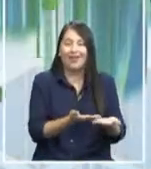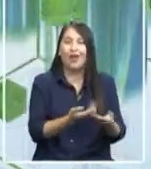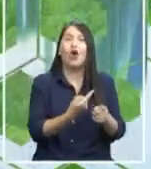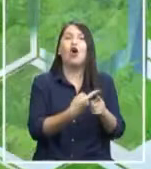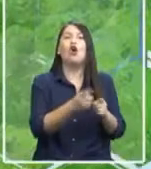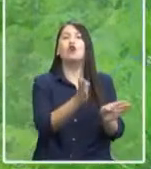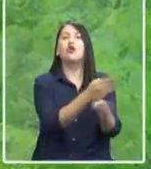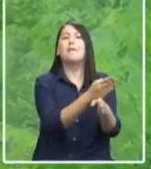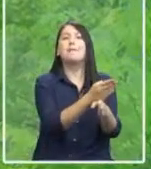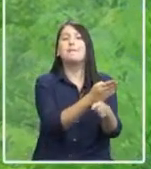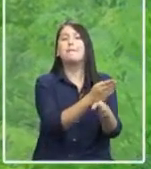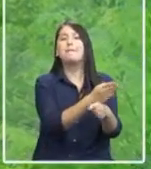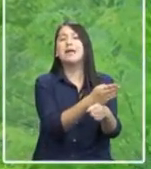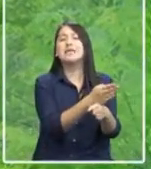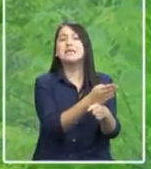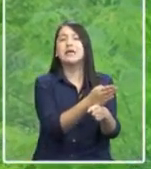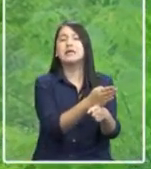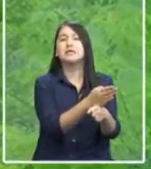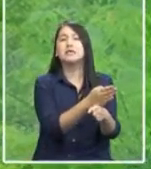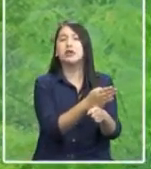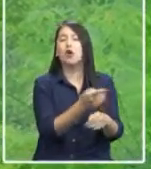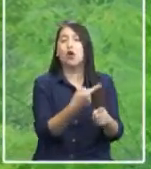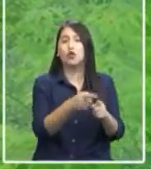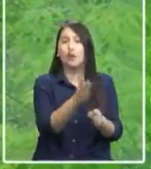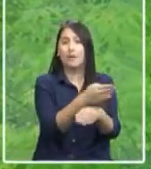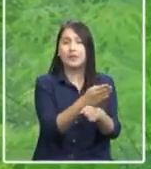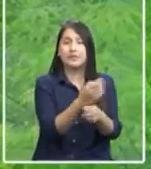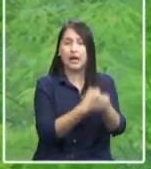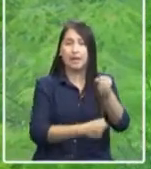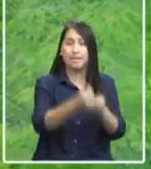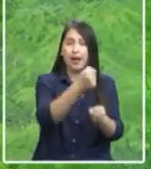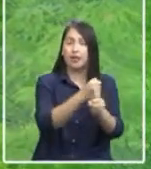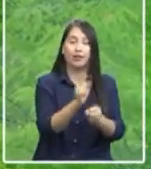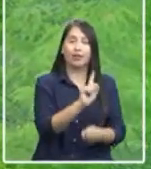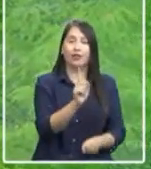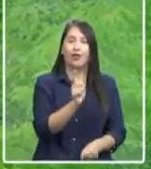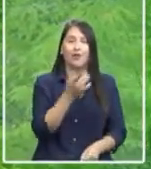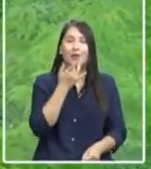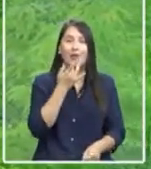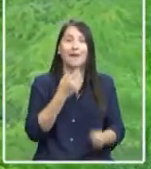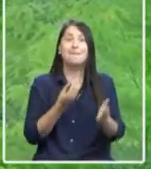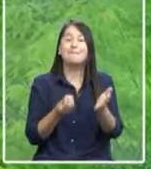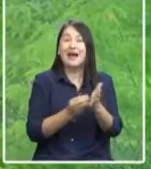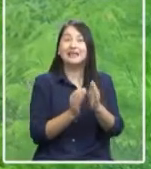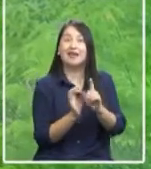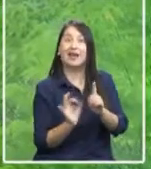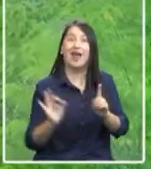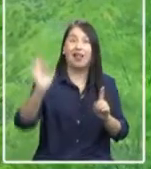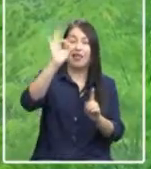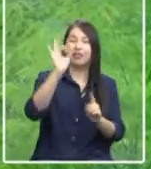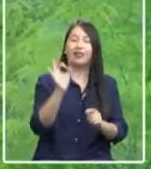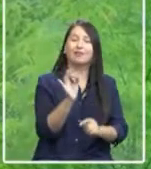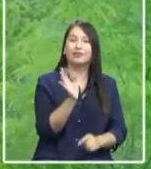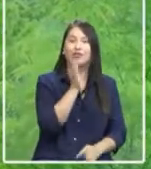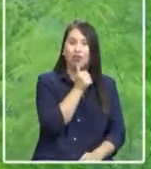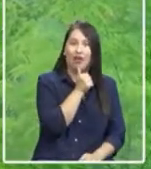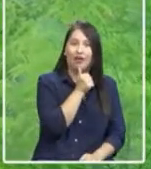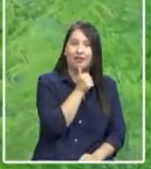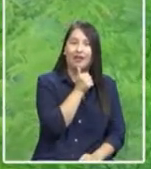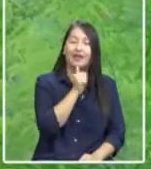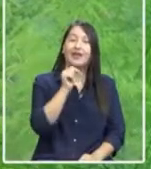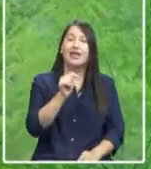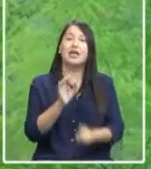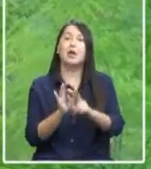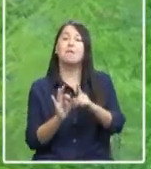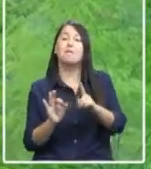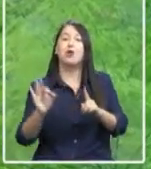you have is that the mean temperature of the catch remain constant. And that is a bad sign